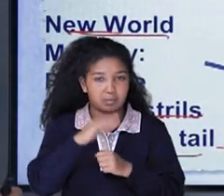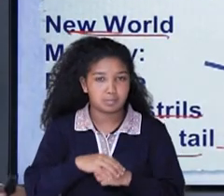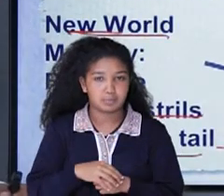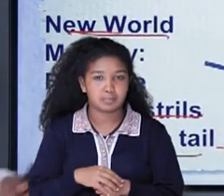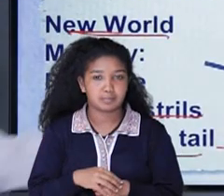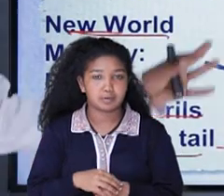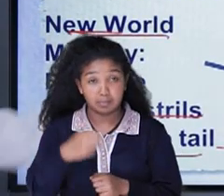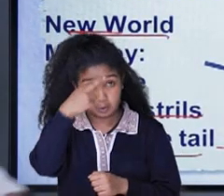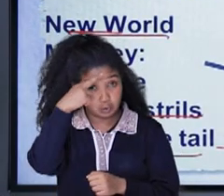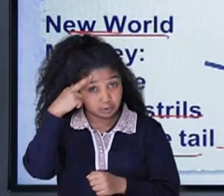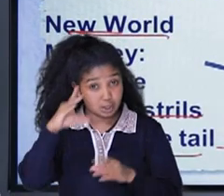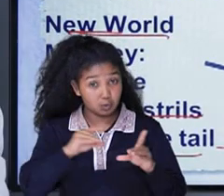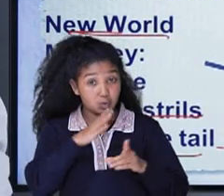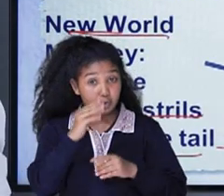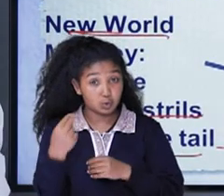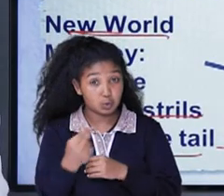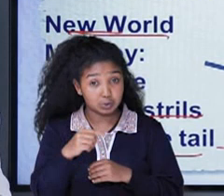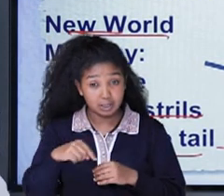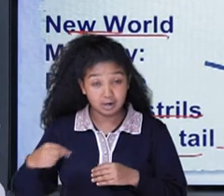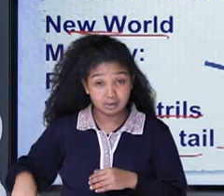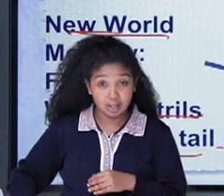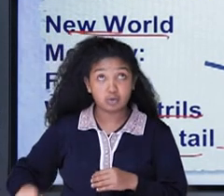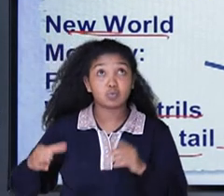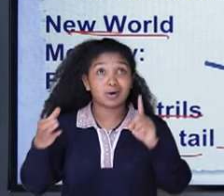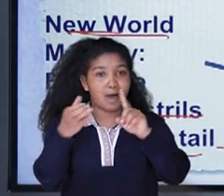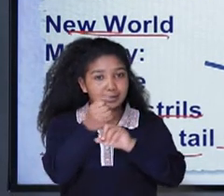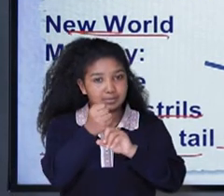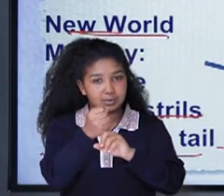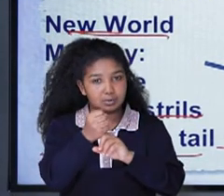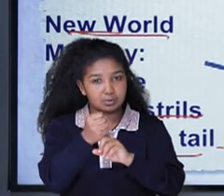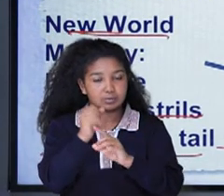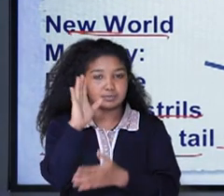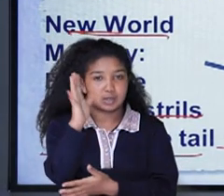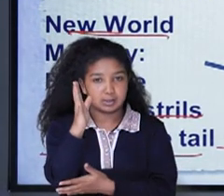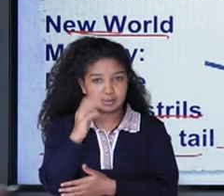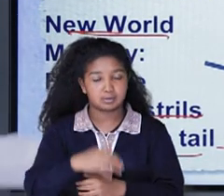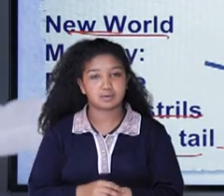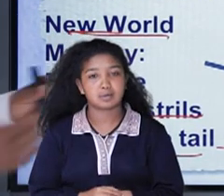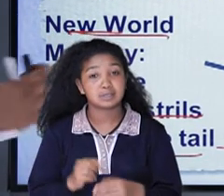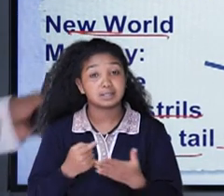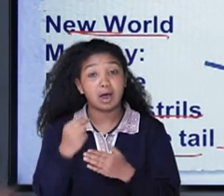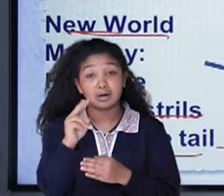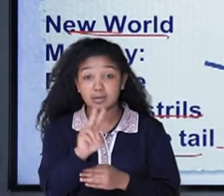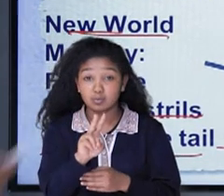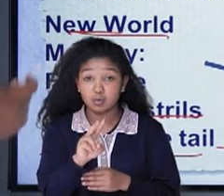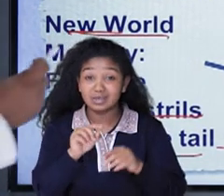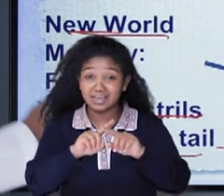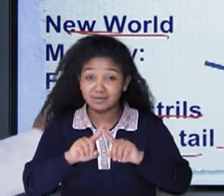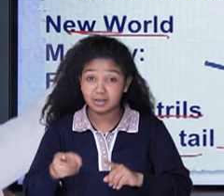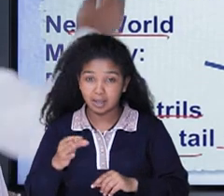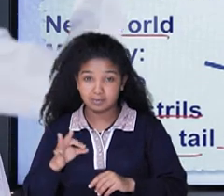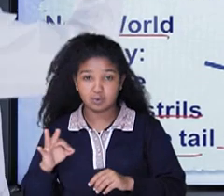coiling because they do not use their tail to grasp branches. These are the 2